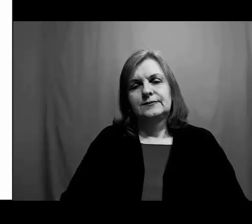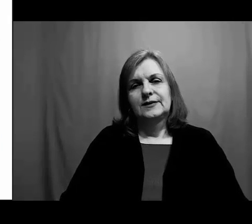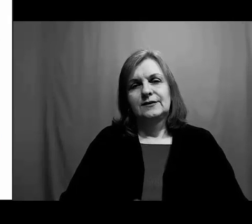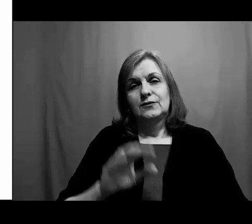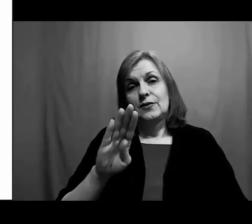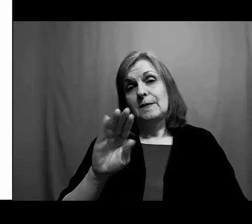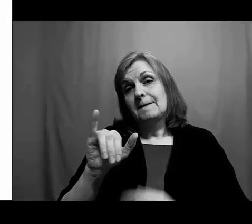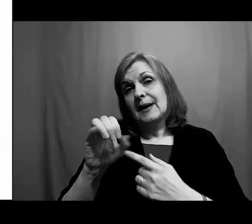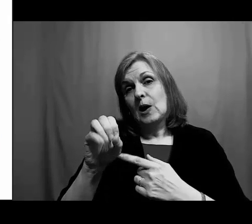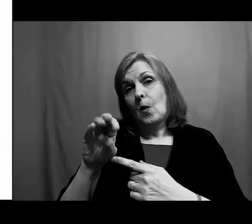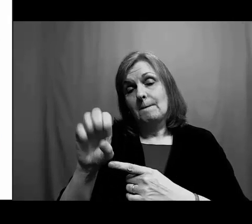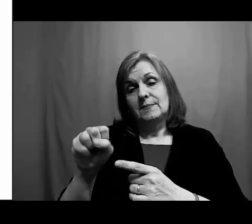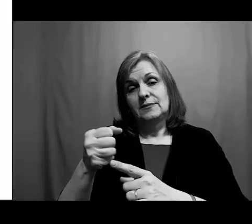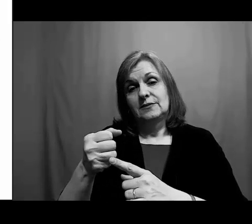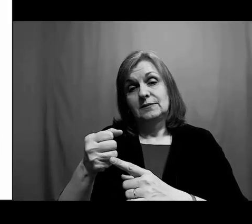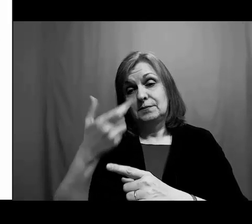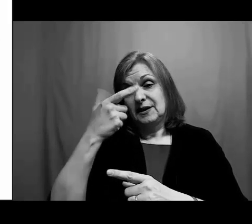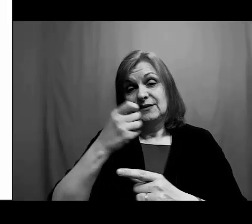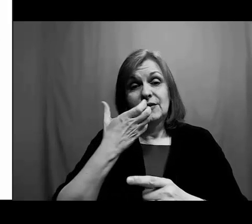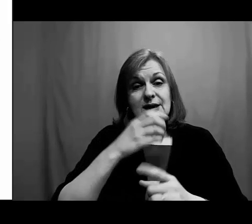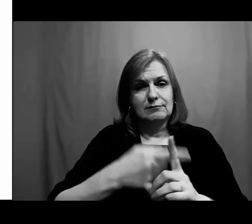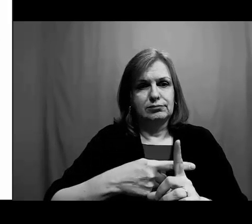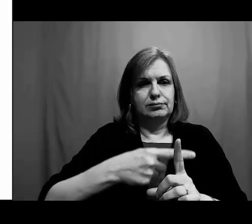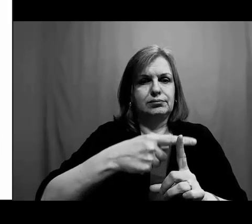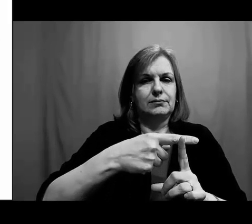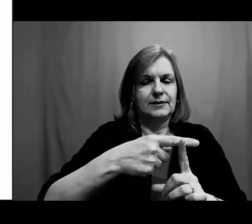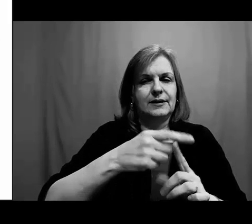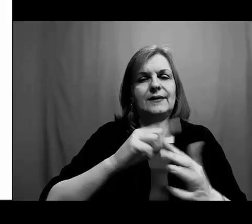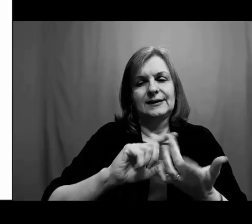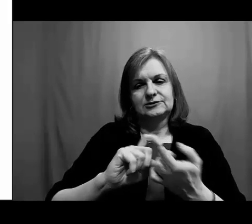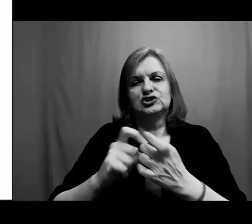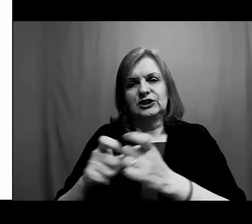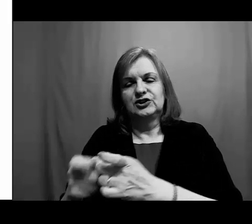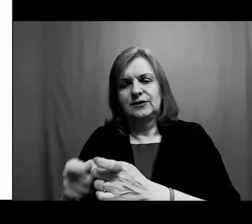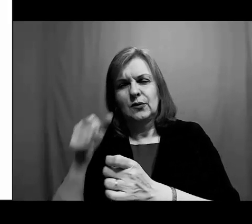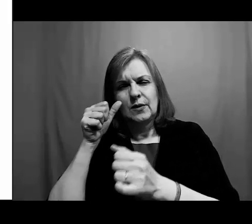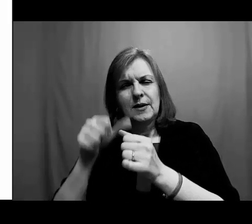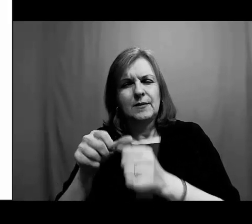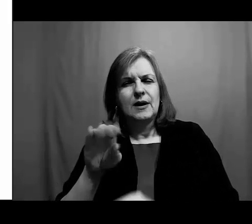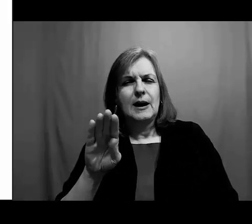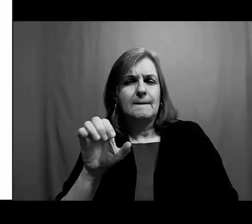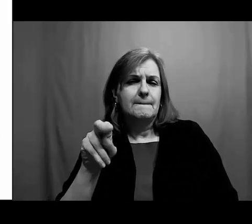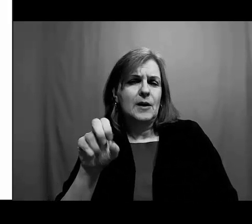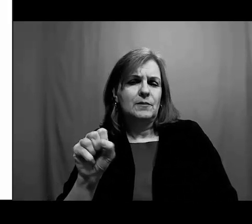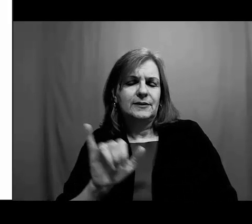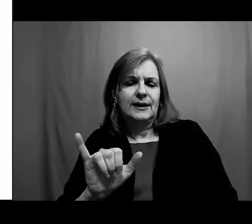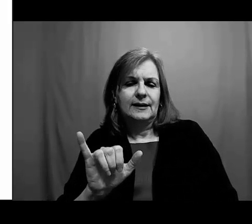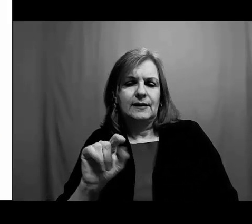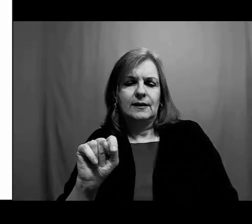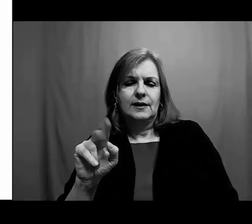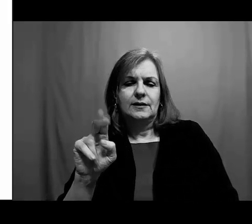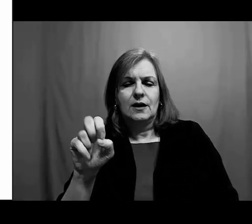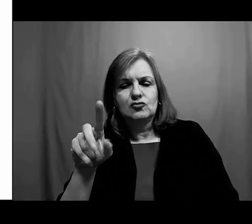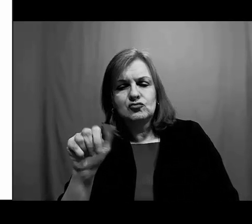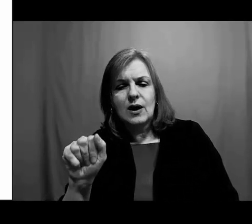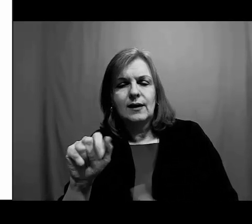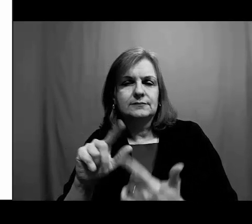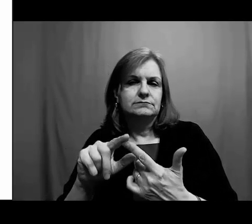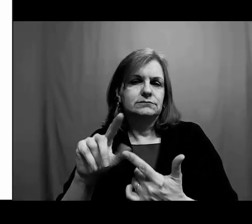up changing biomes. So biomes, remember, are ecosystems, tundra,